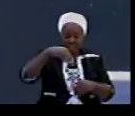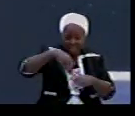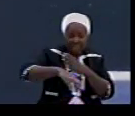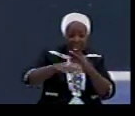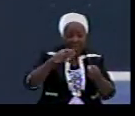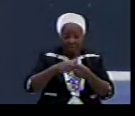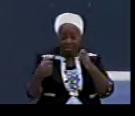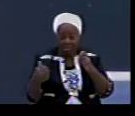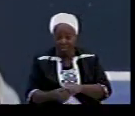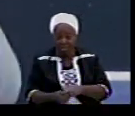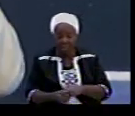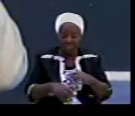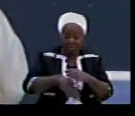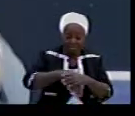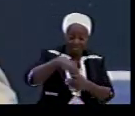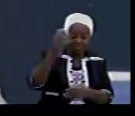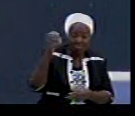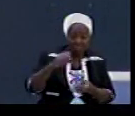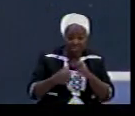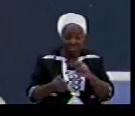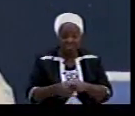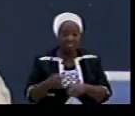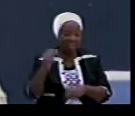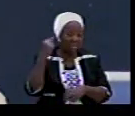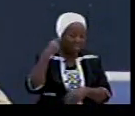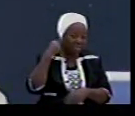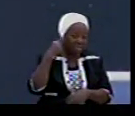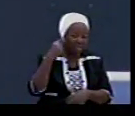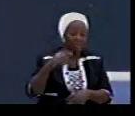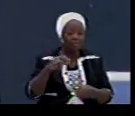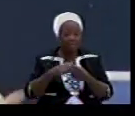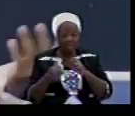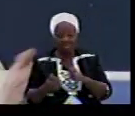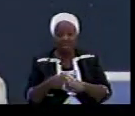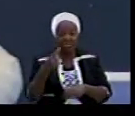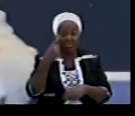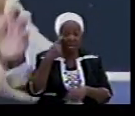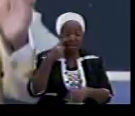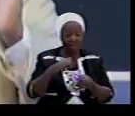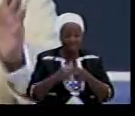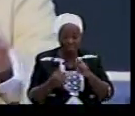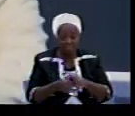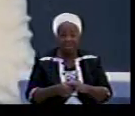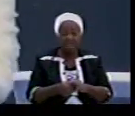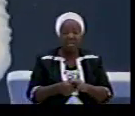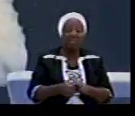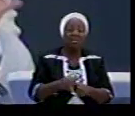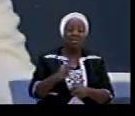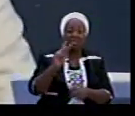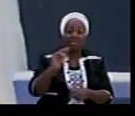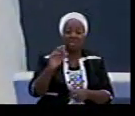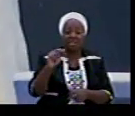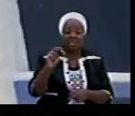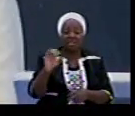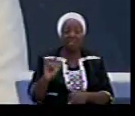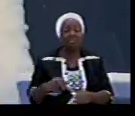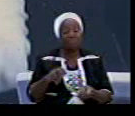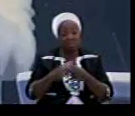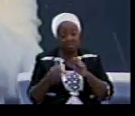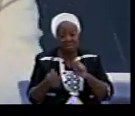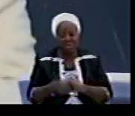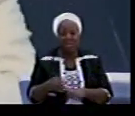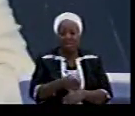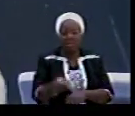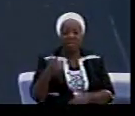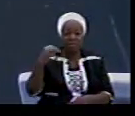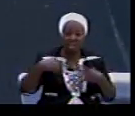problem, eyes problem, ears problem, liver problem, kidney problem, they were healed, everyone.